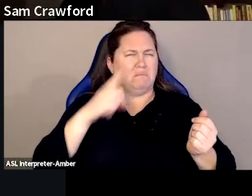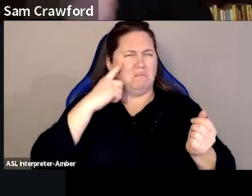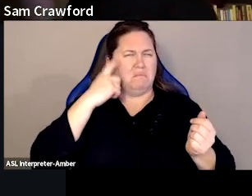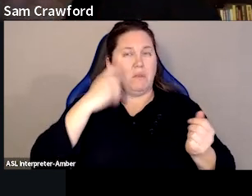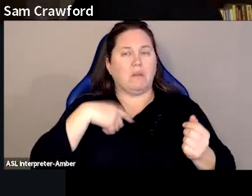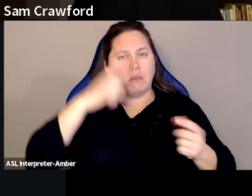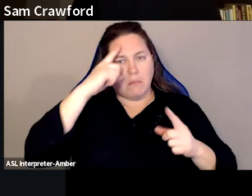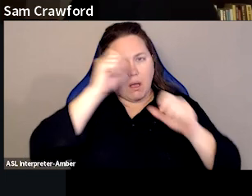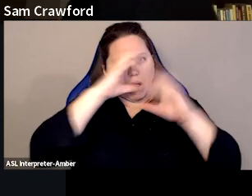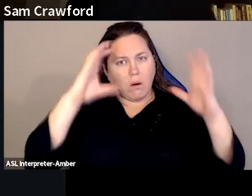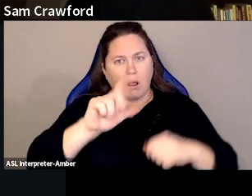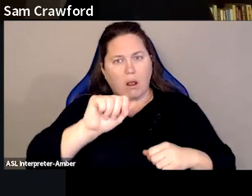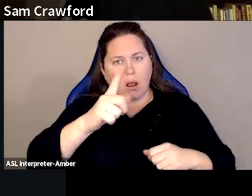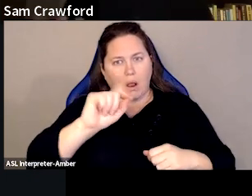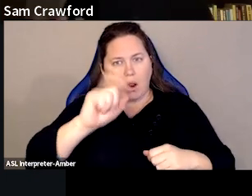Alexa or Siri.